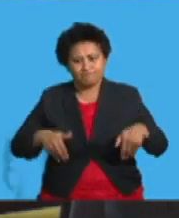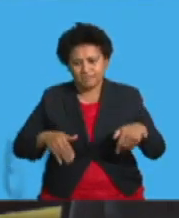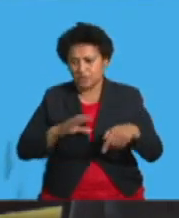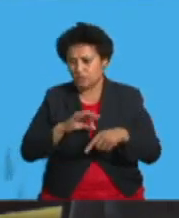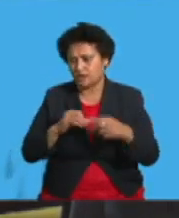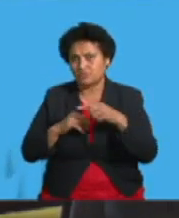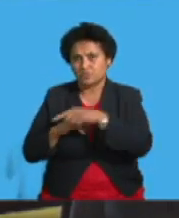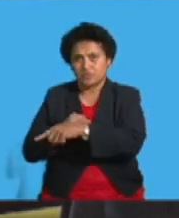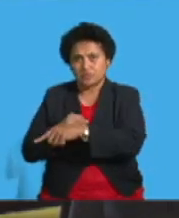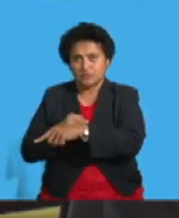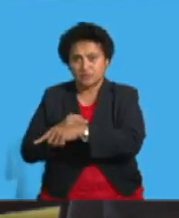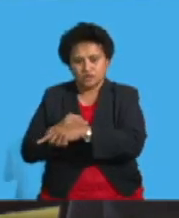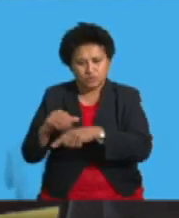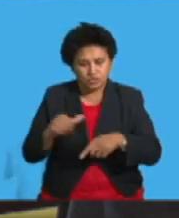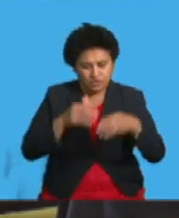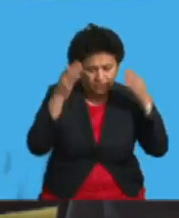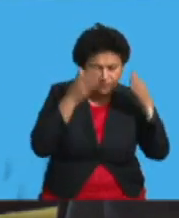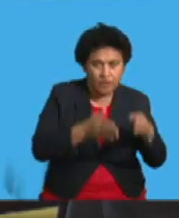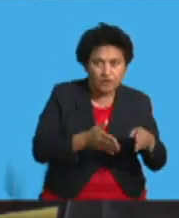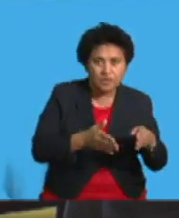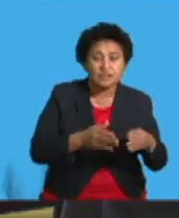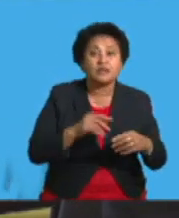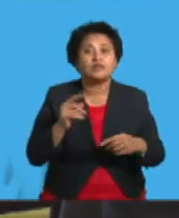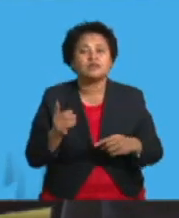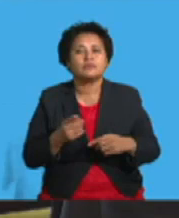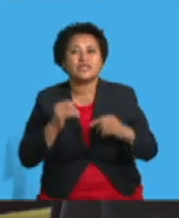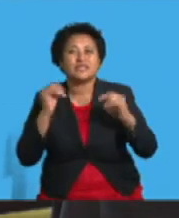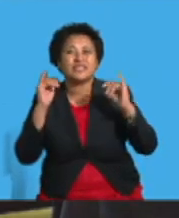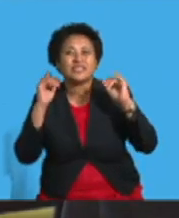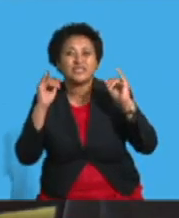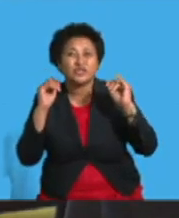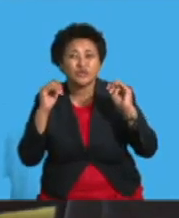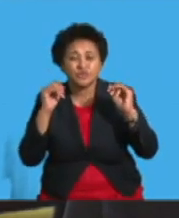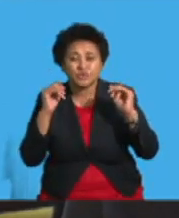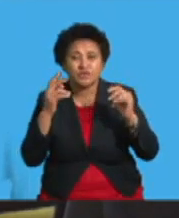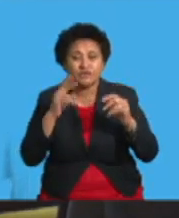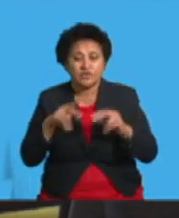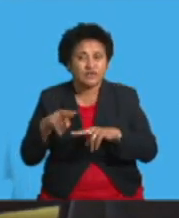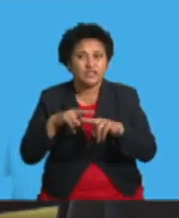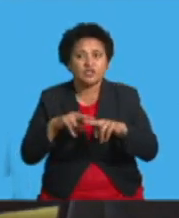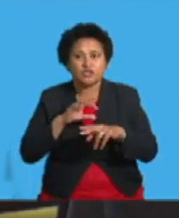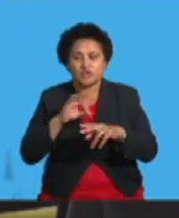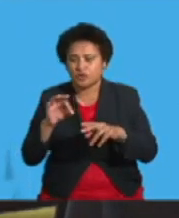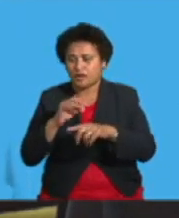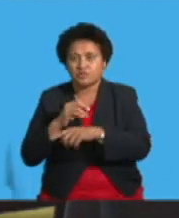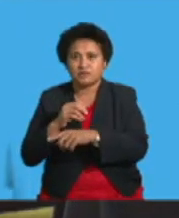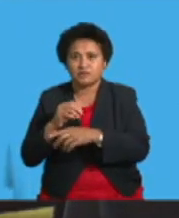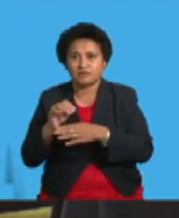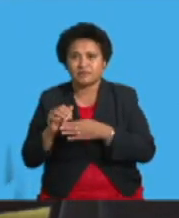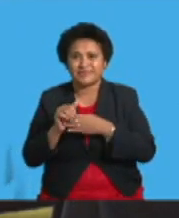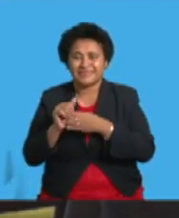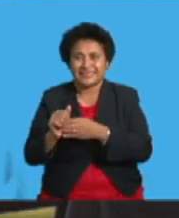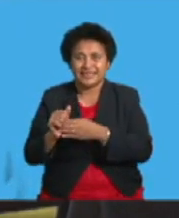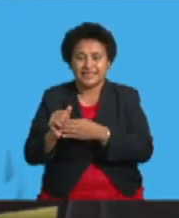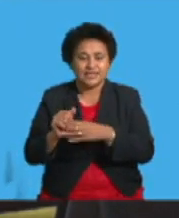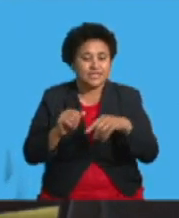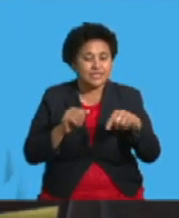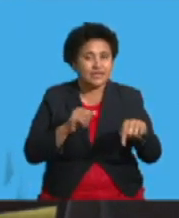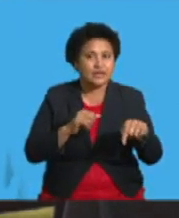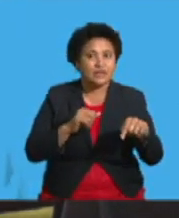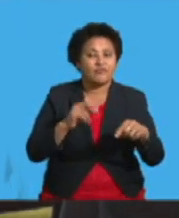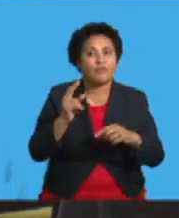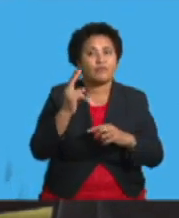The issue of airlines serving Fiji is not governed by Tourism Fiji. It's actually governed by the air services